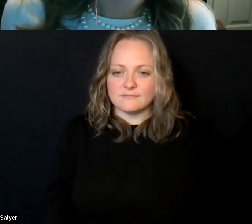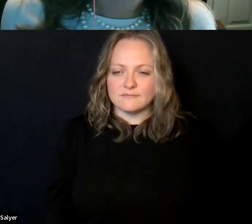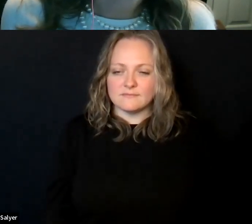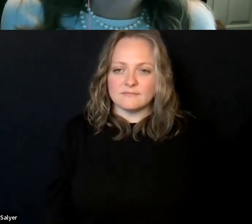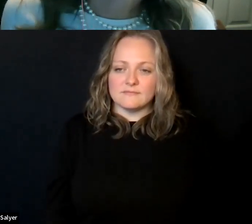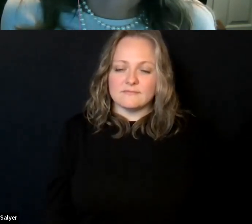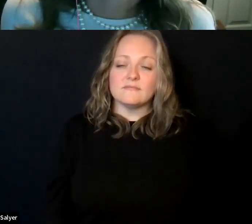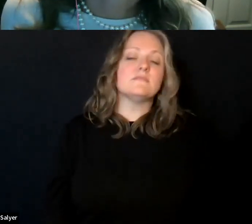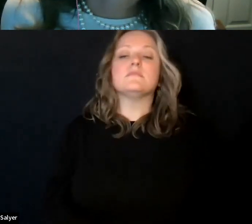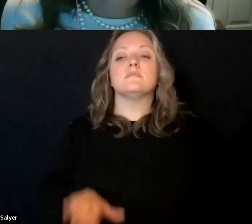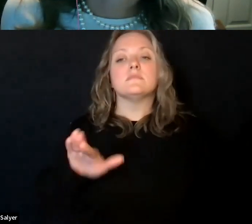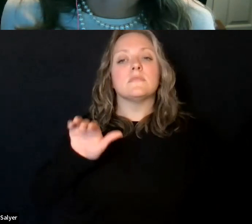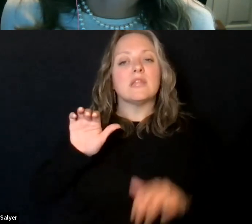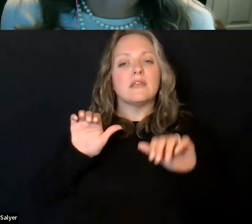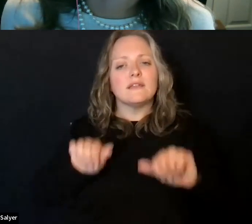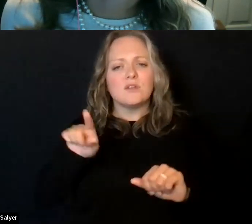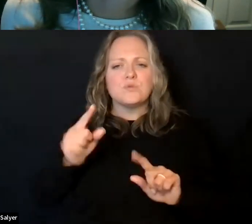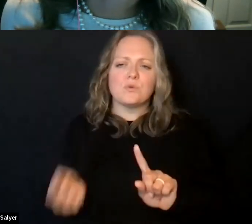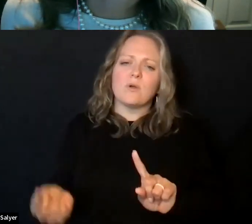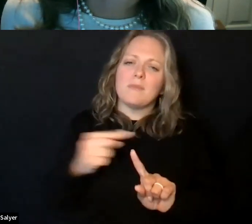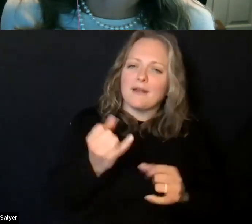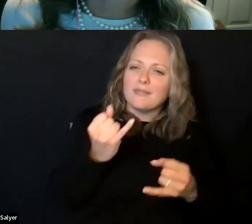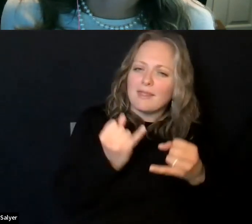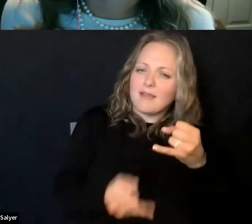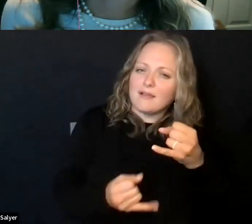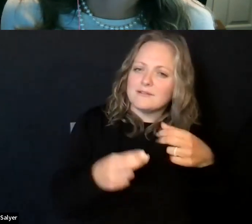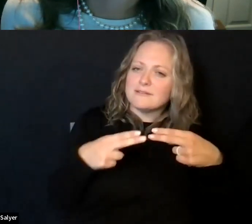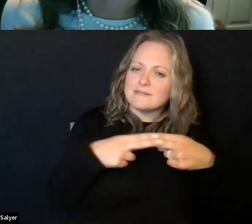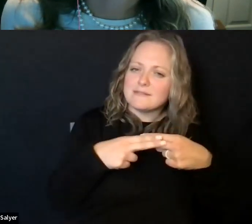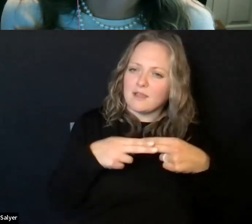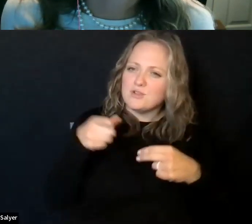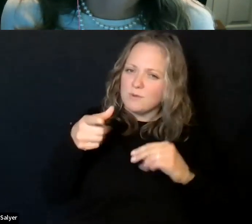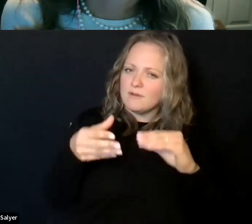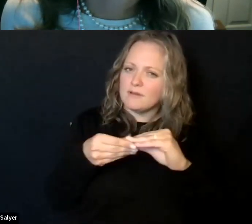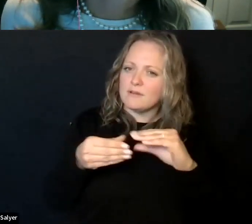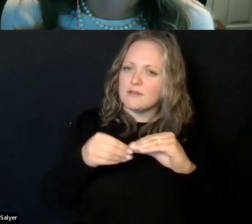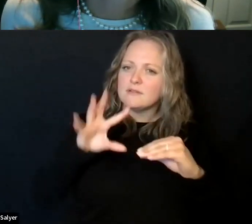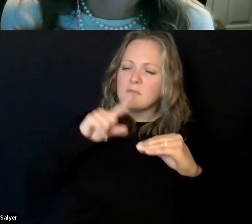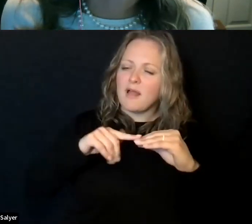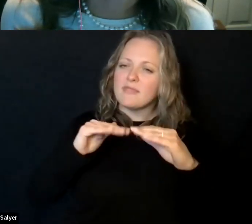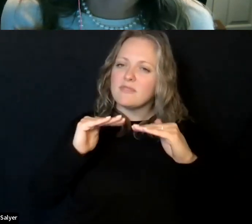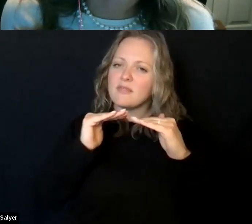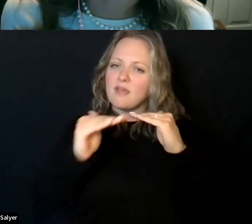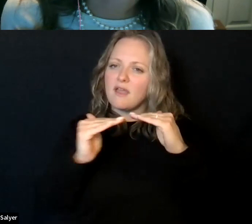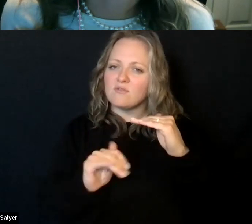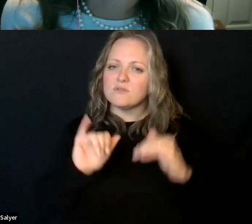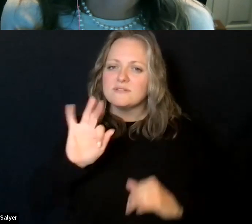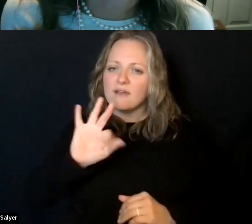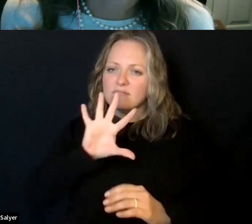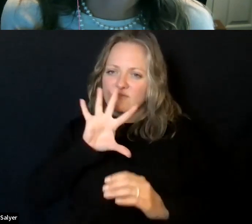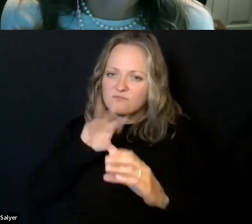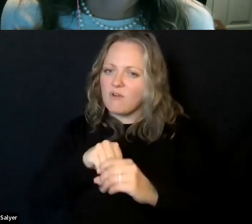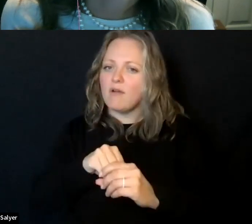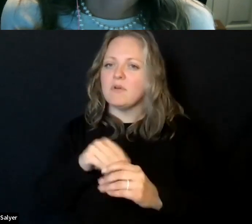So can you touch on that last slide a little bit more about the levels of involvement and what that might